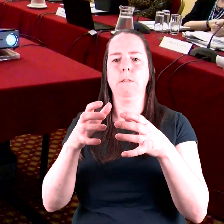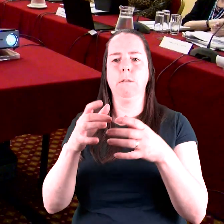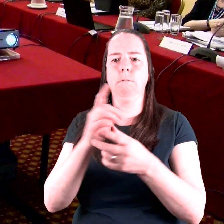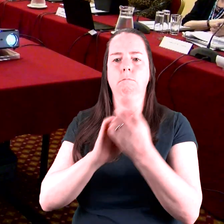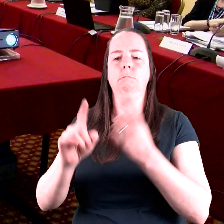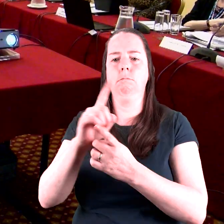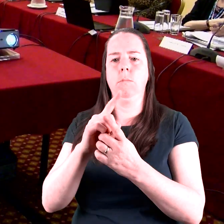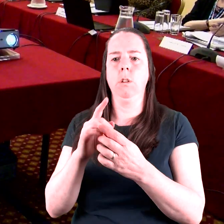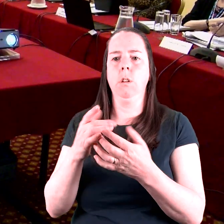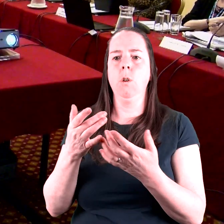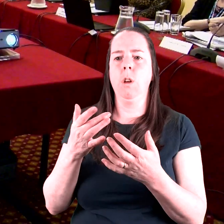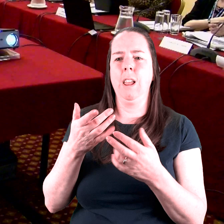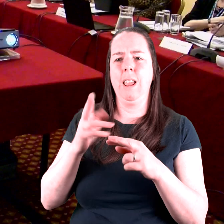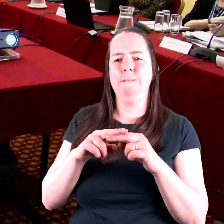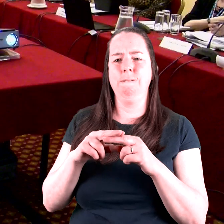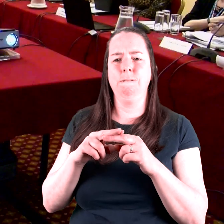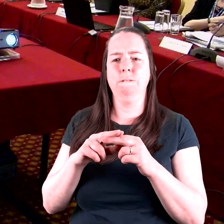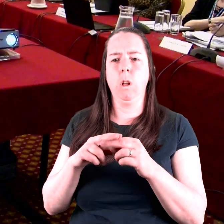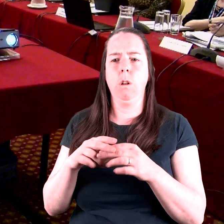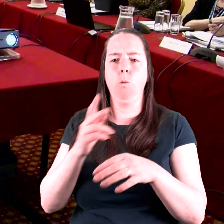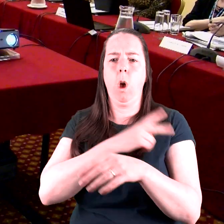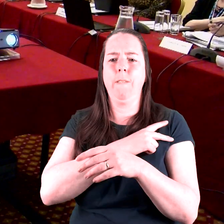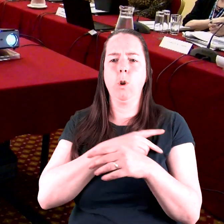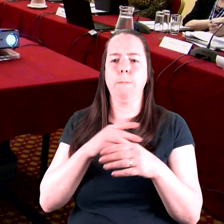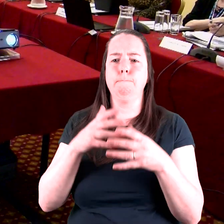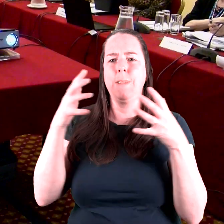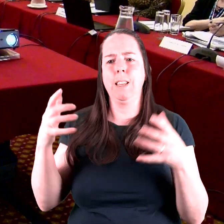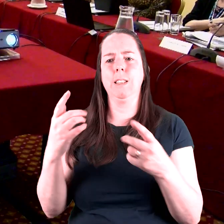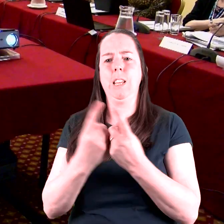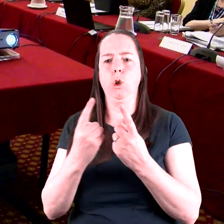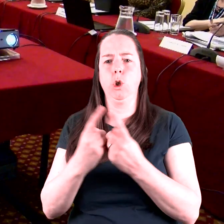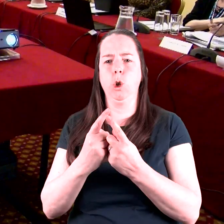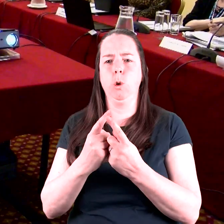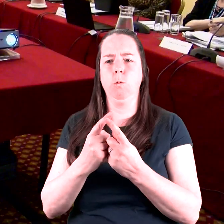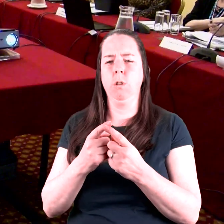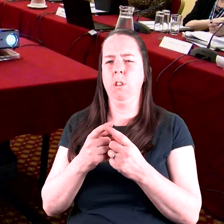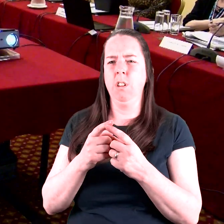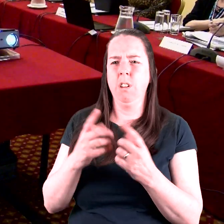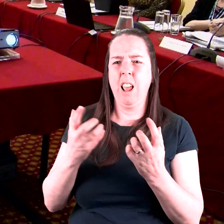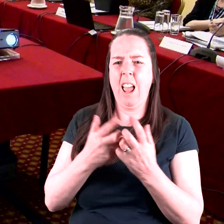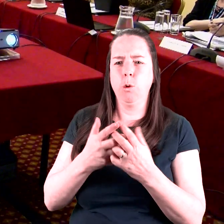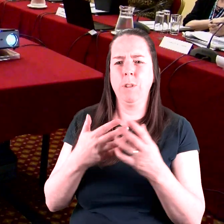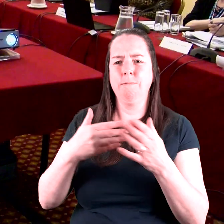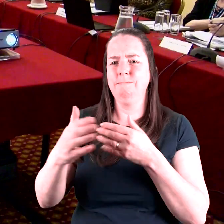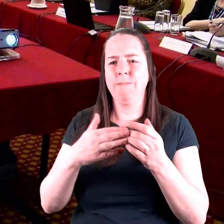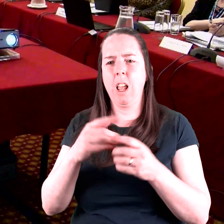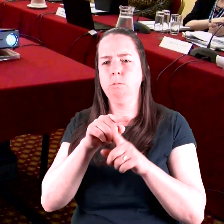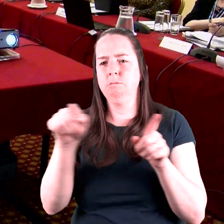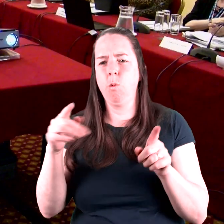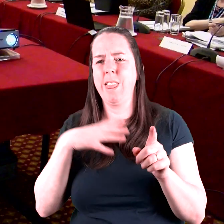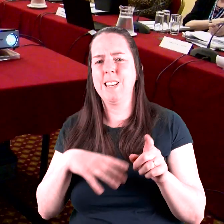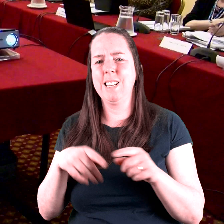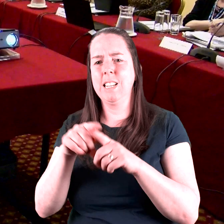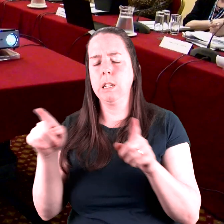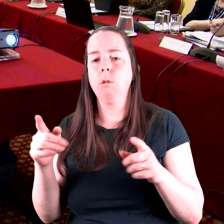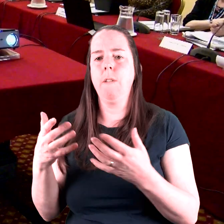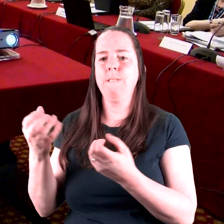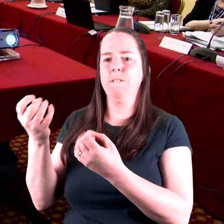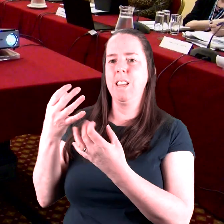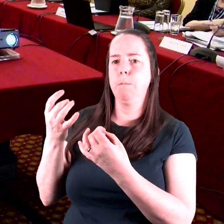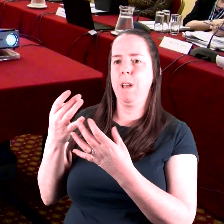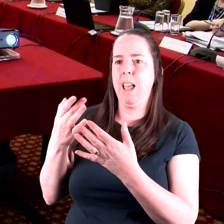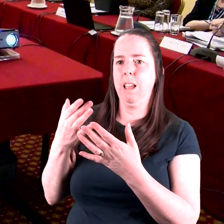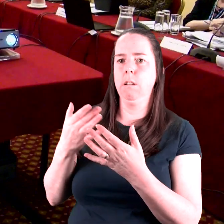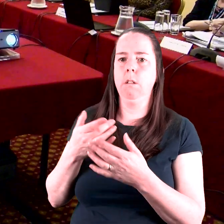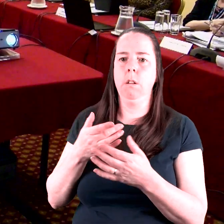workforce summit where we begin to, if workforce is our biggest issue, then how do we get beneath what everybody needs? So obviously the feedback from partners